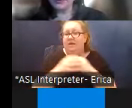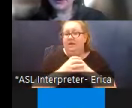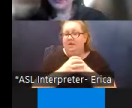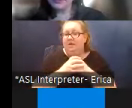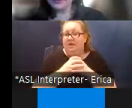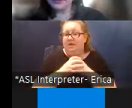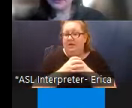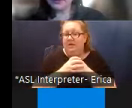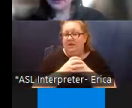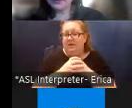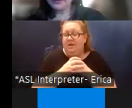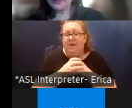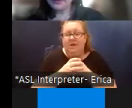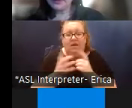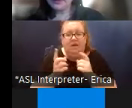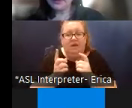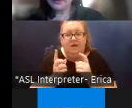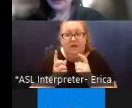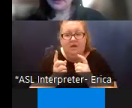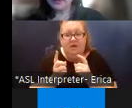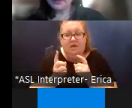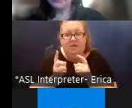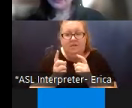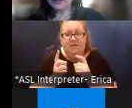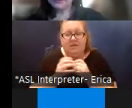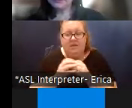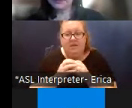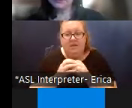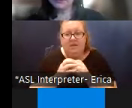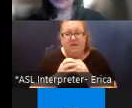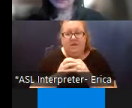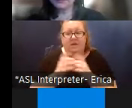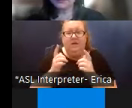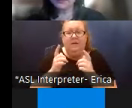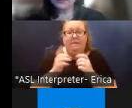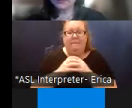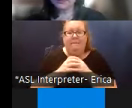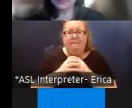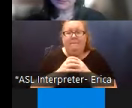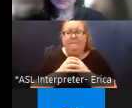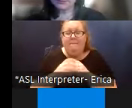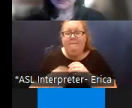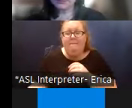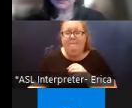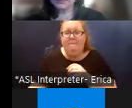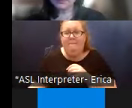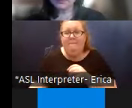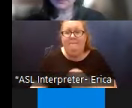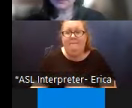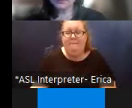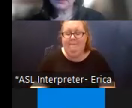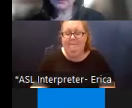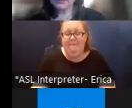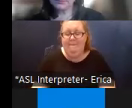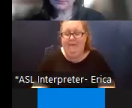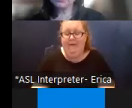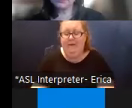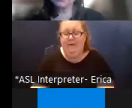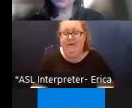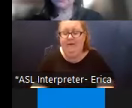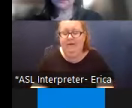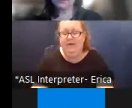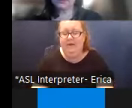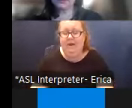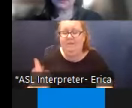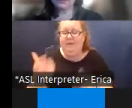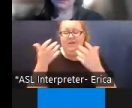Rain gardens and bioswales? Yeah, you know, like a bigger I know you don't want to get rid of all the trees, but I mean, if there's areas